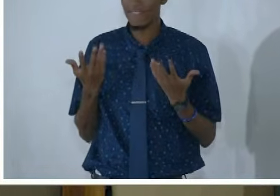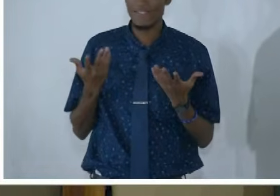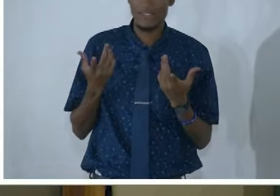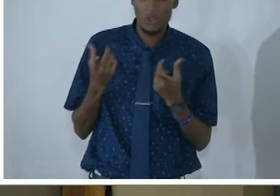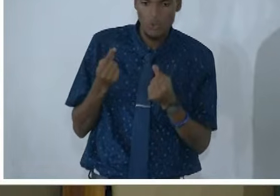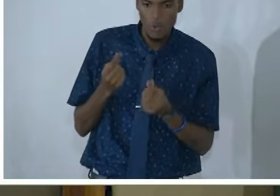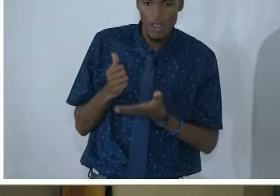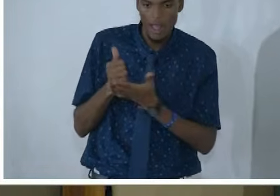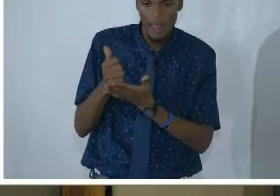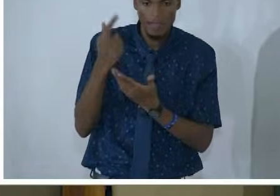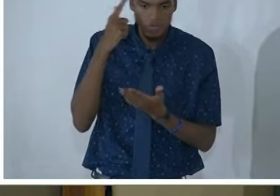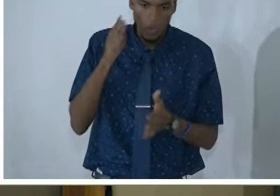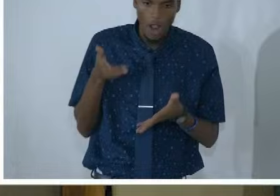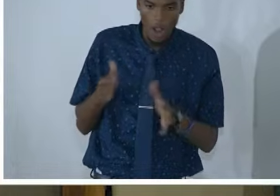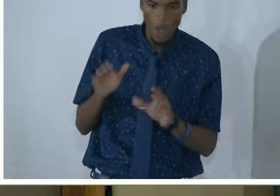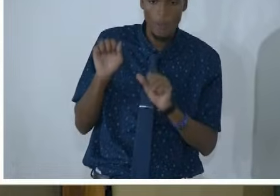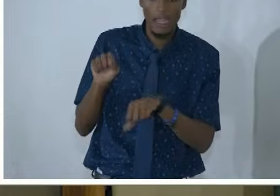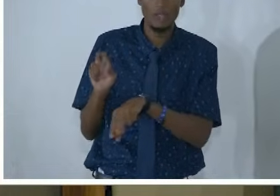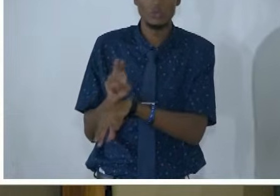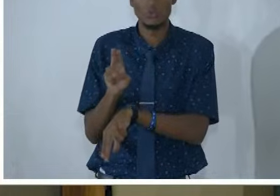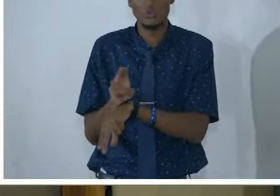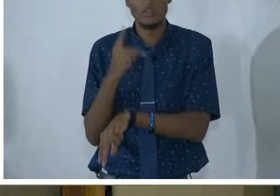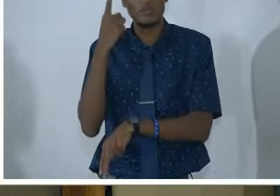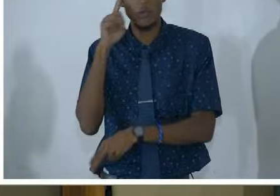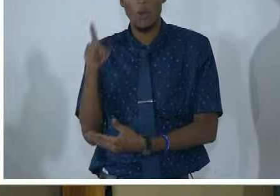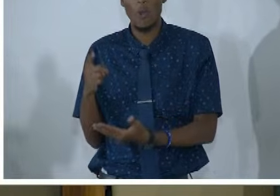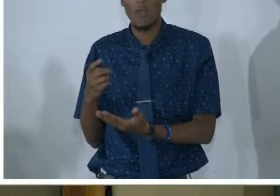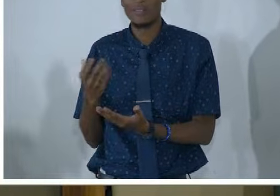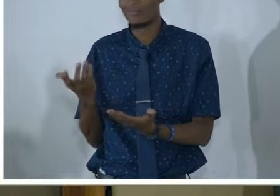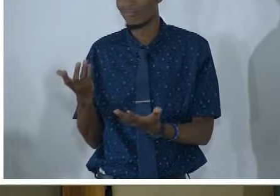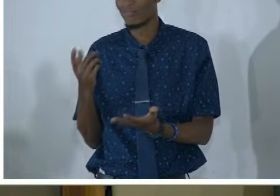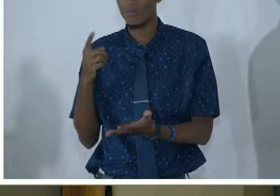to the use of the waste, the residue,